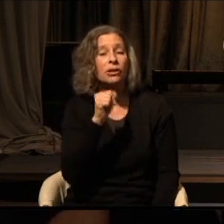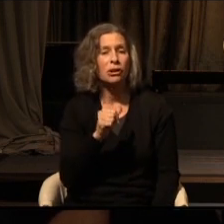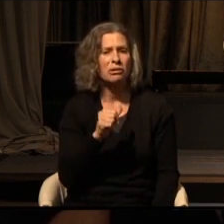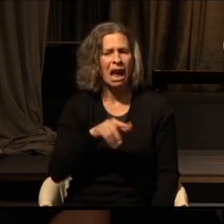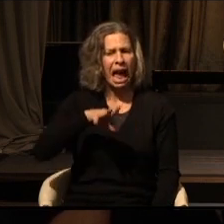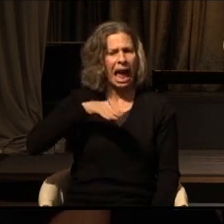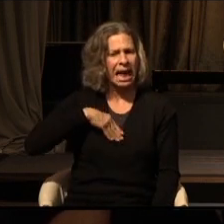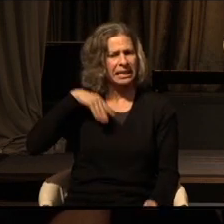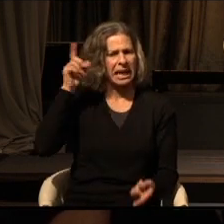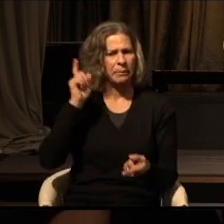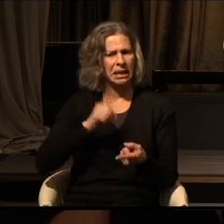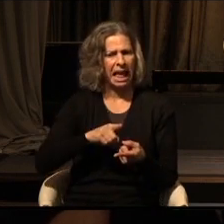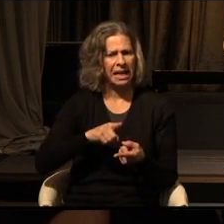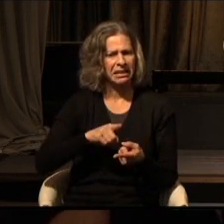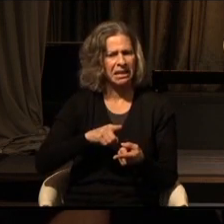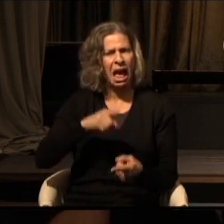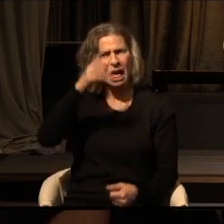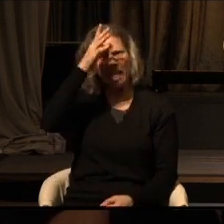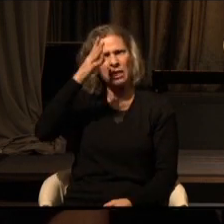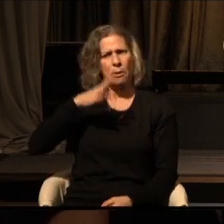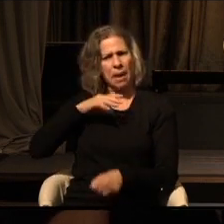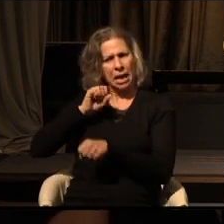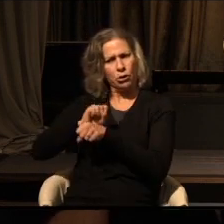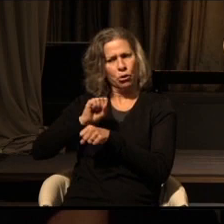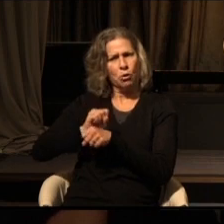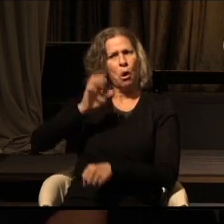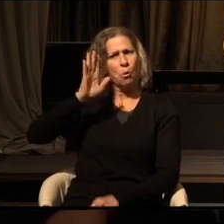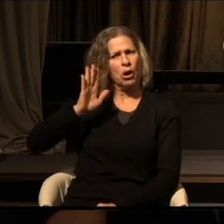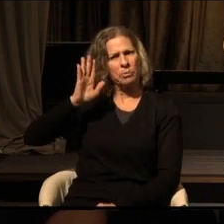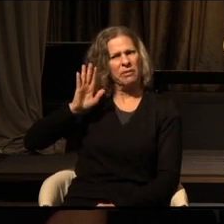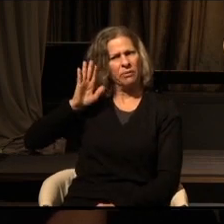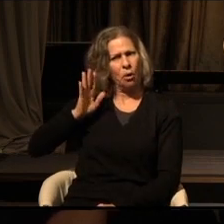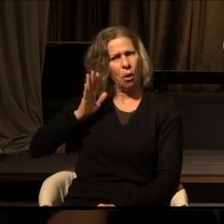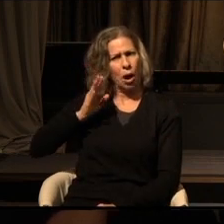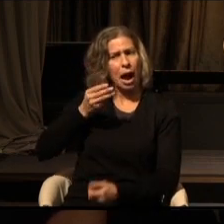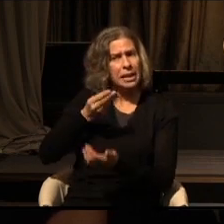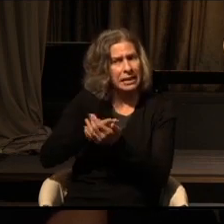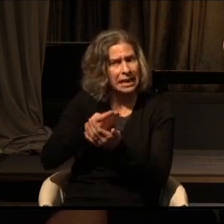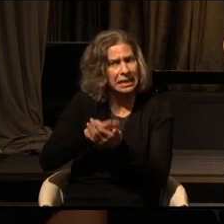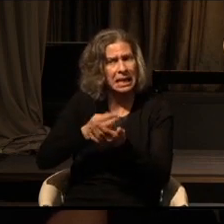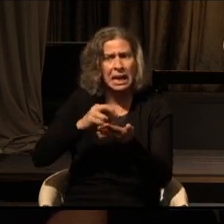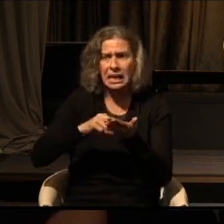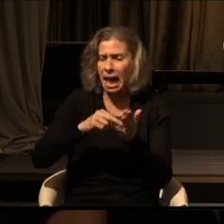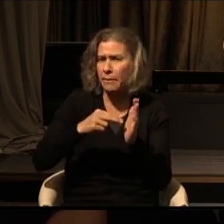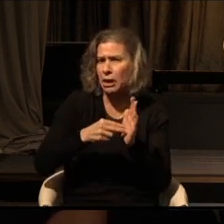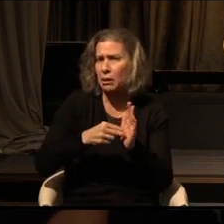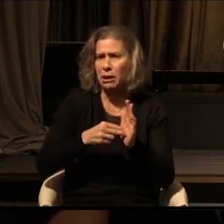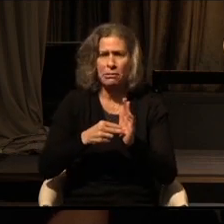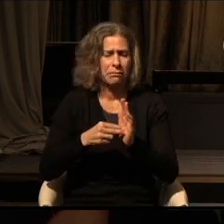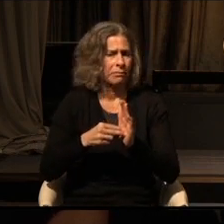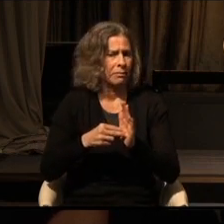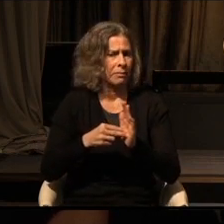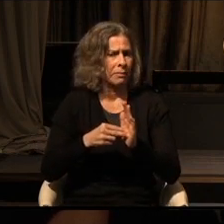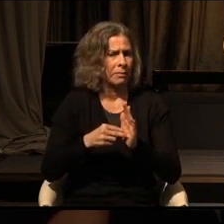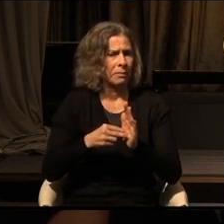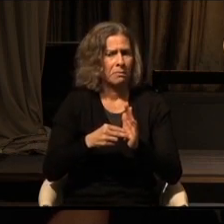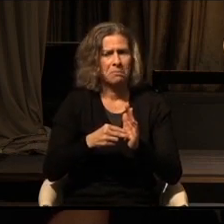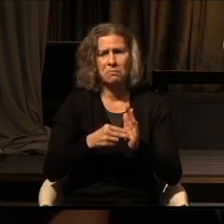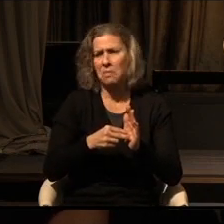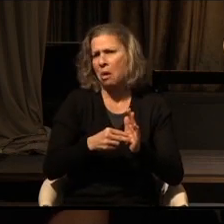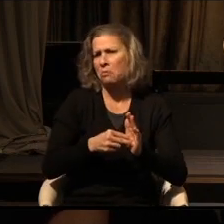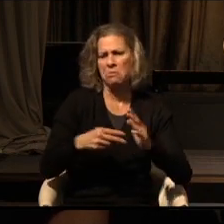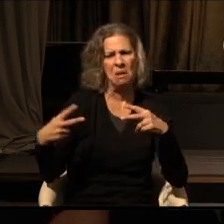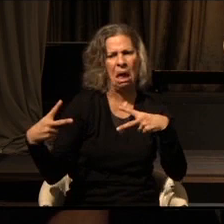had been set by her predecessors? Does capitalism require us to cut all possible costs regardless of the